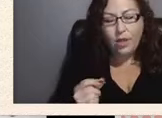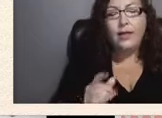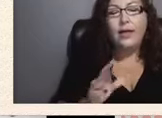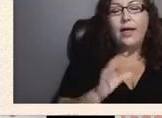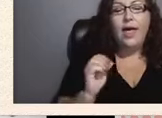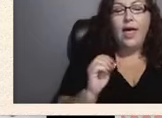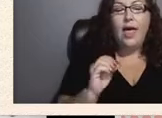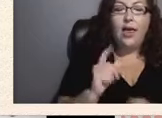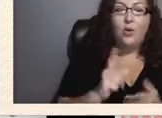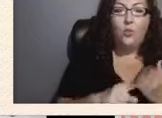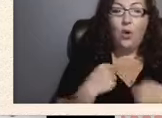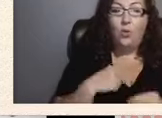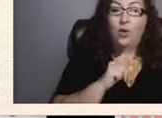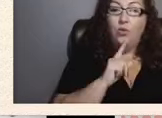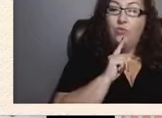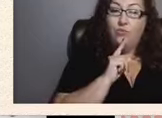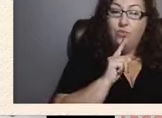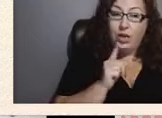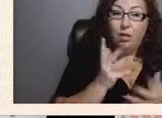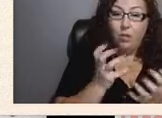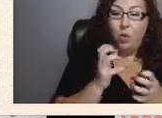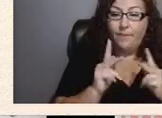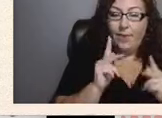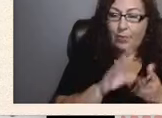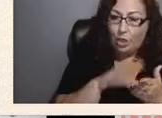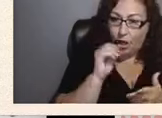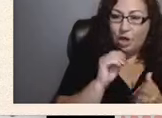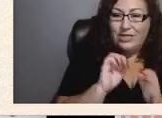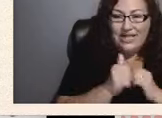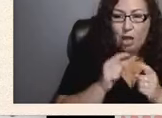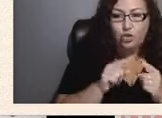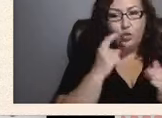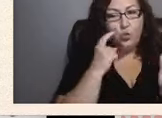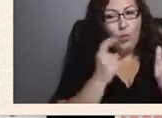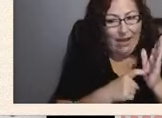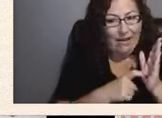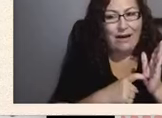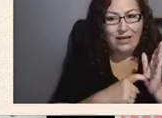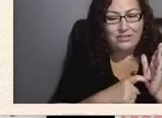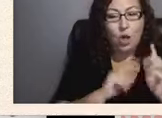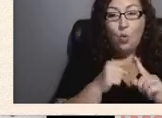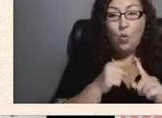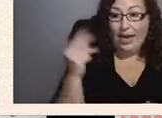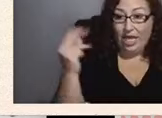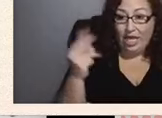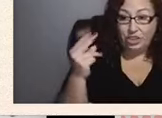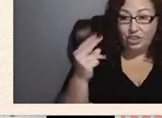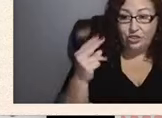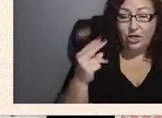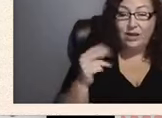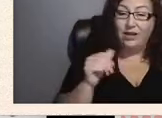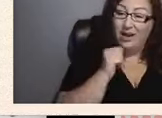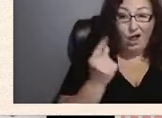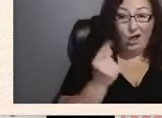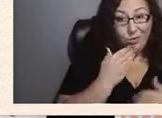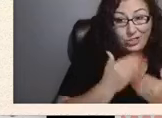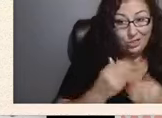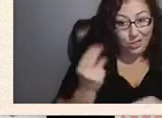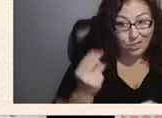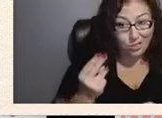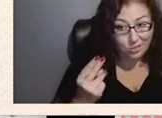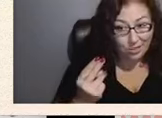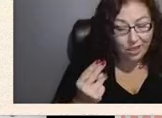we really want people to learn is how to recognize when history, and not always good history,